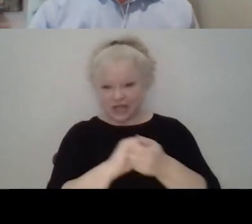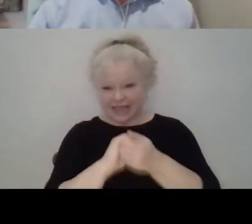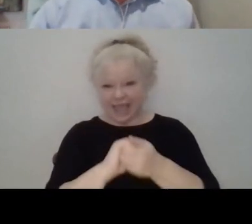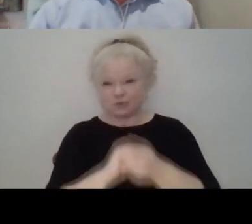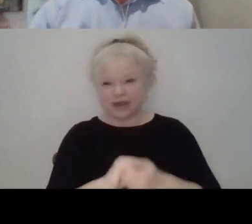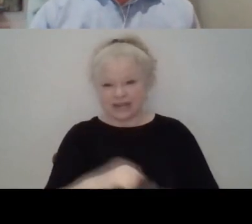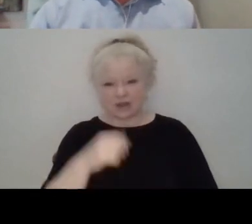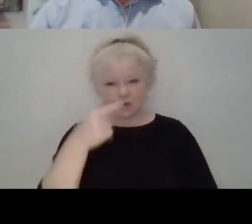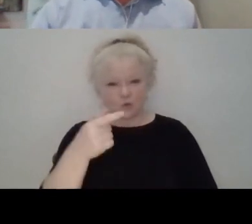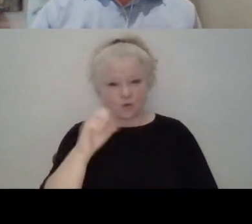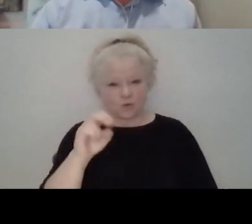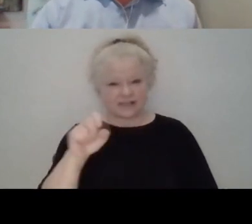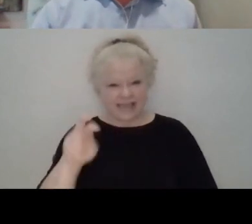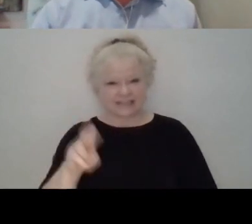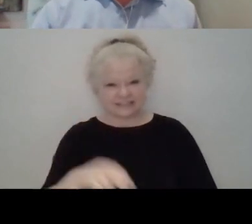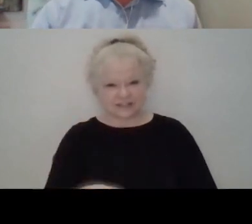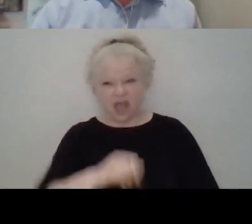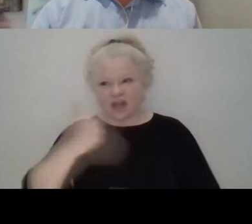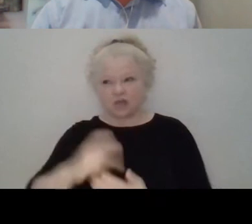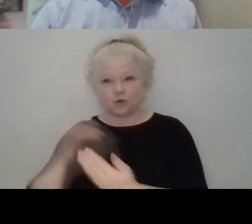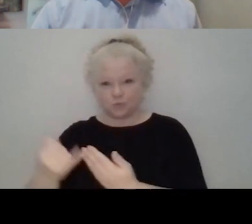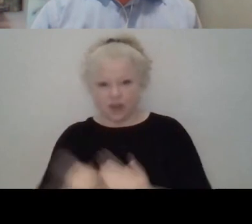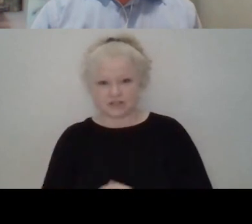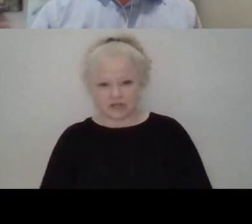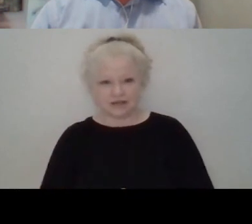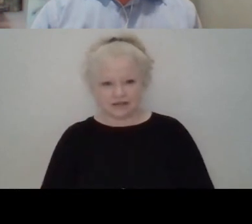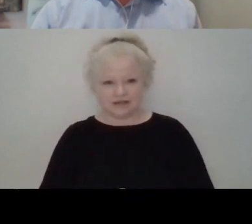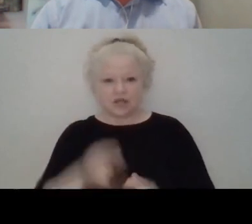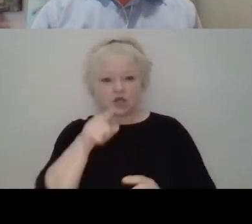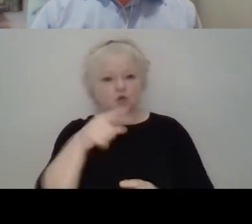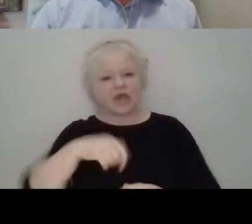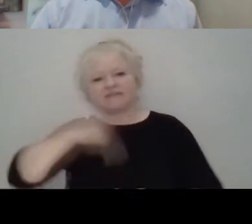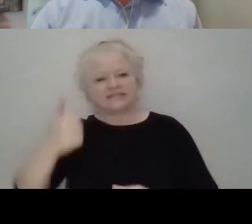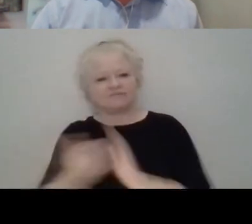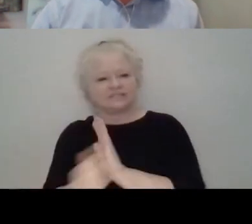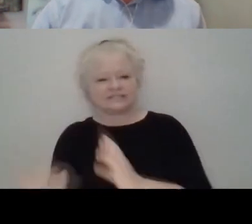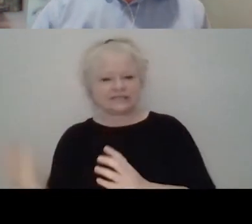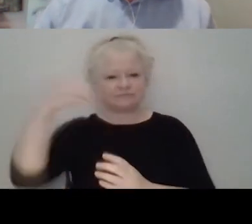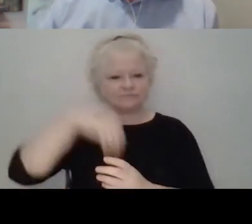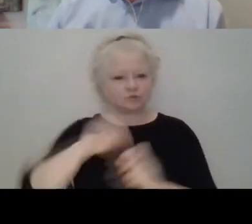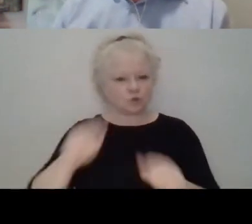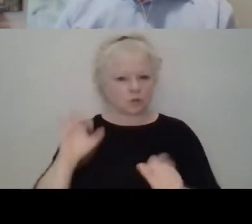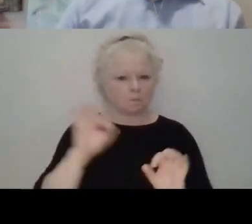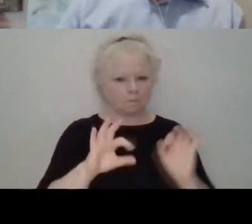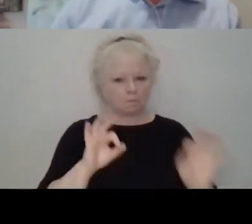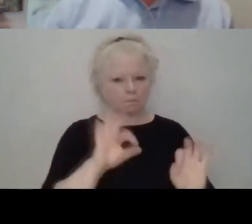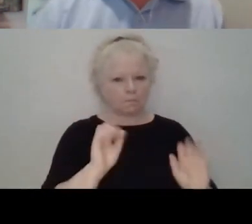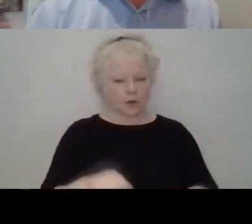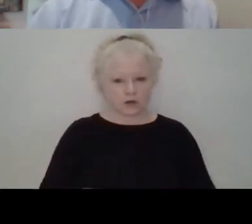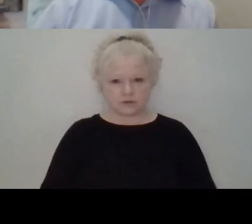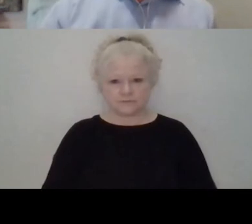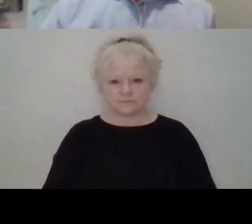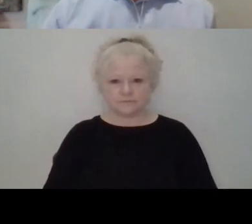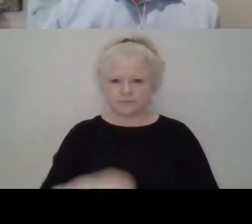Gensler on, like you said, like on other projects where you bring that other element to it. Danielle, what kind of